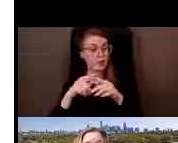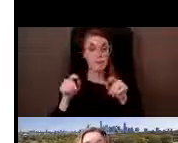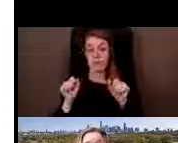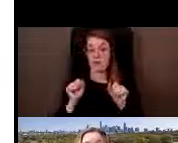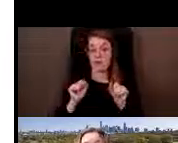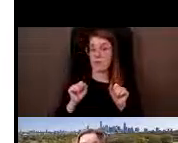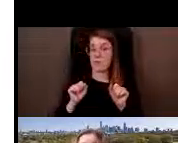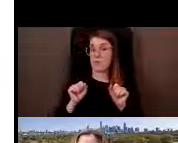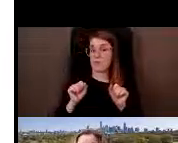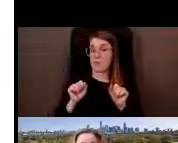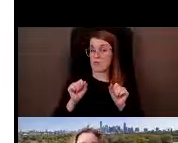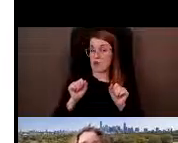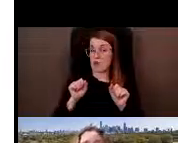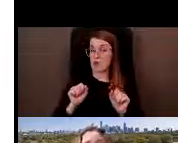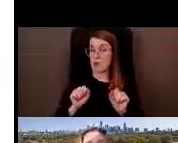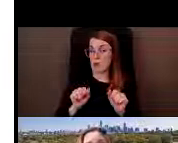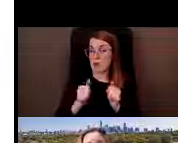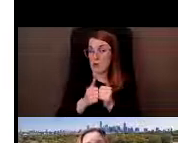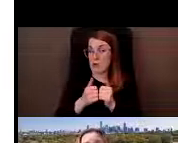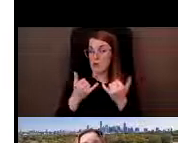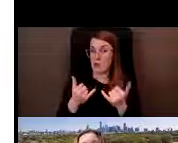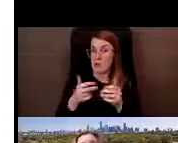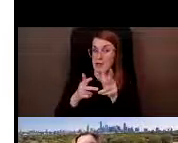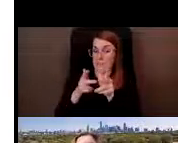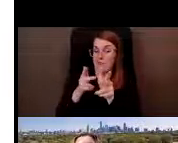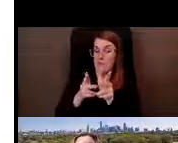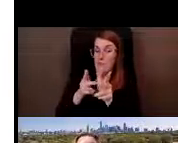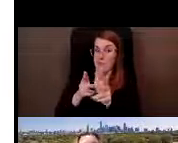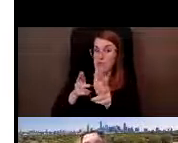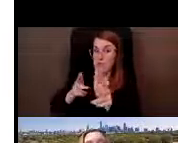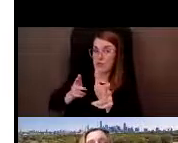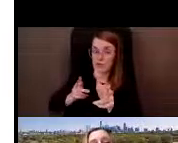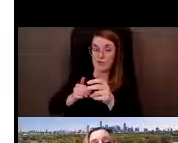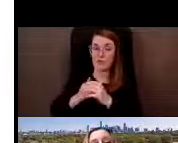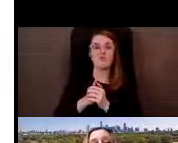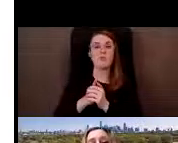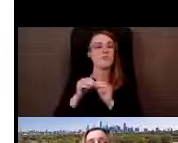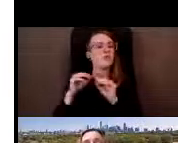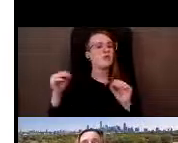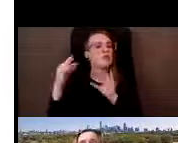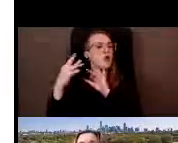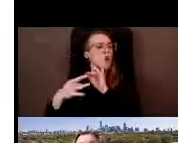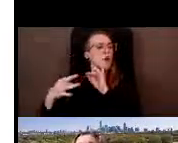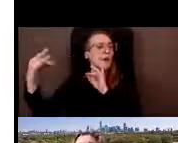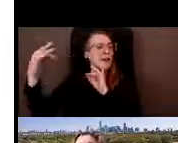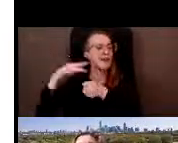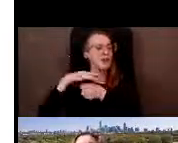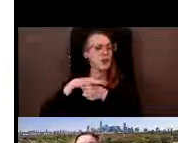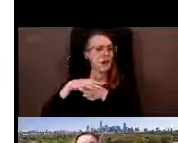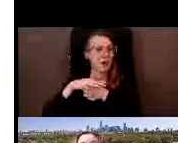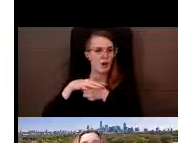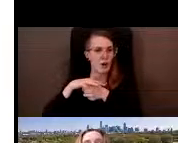today's curb to curb cut. The off-leash area in the polo field lawn.